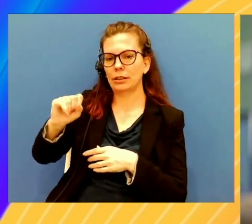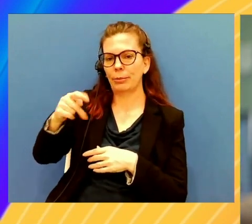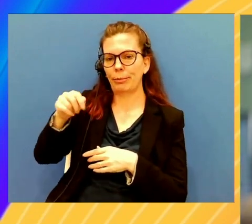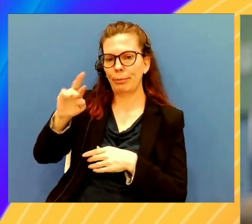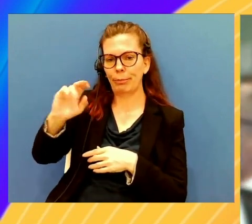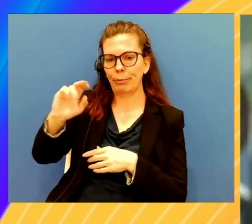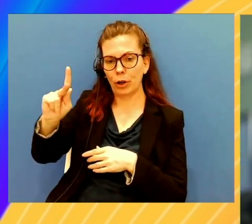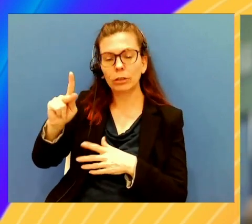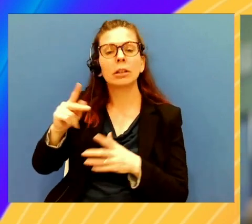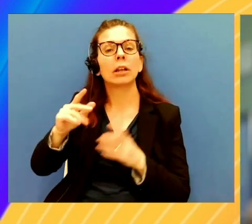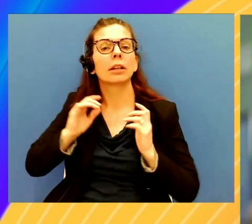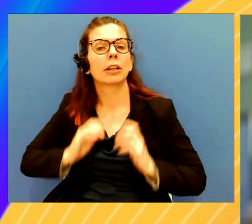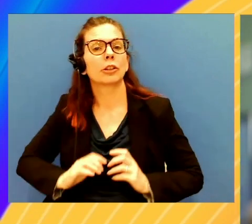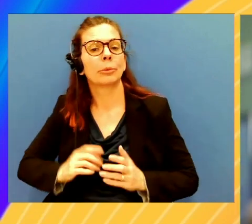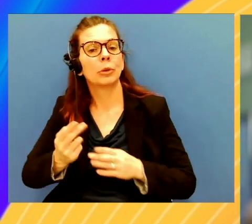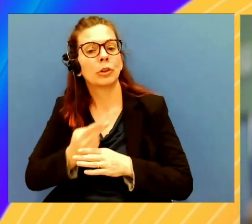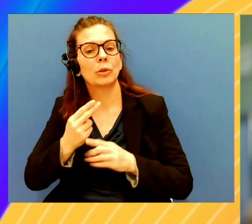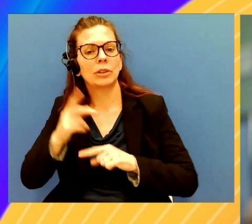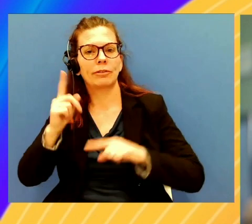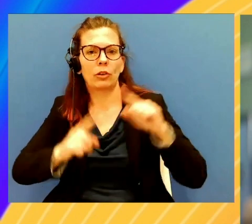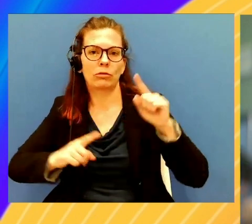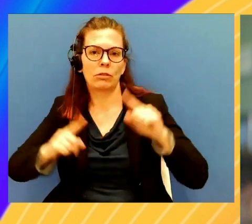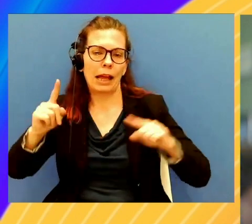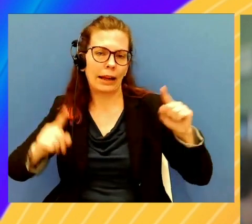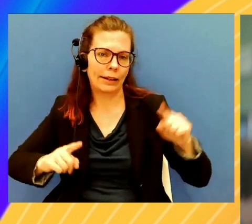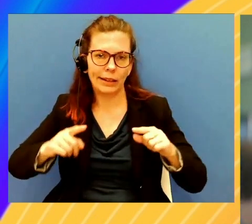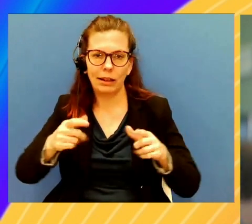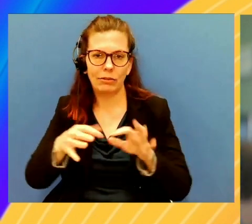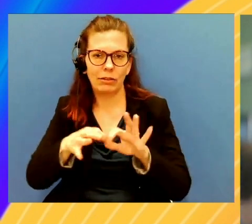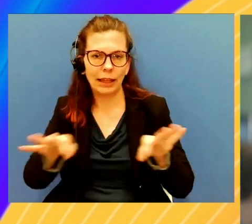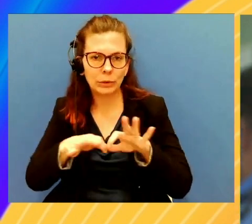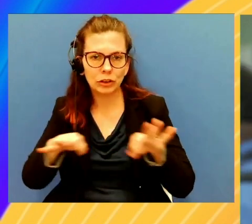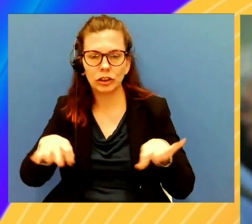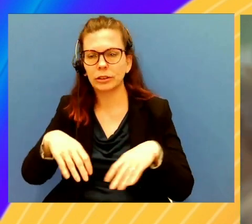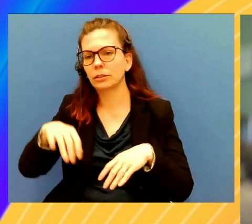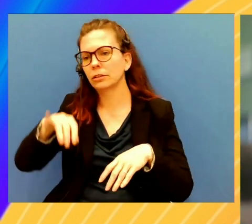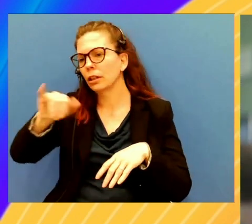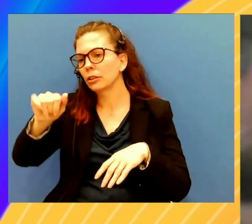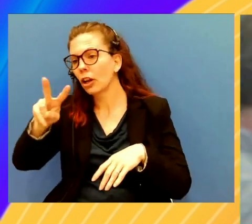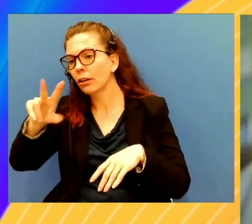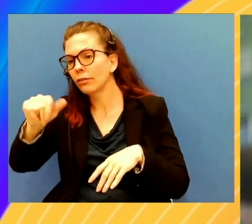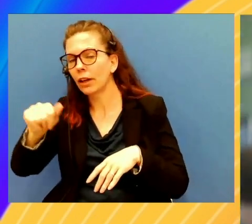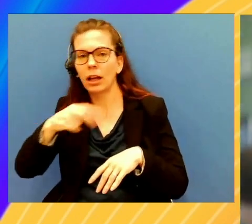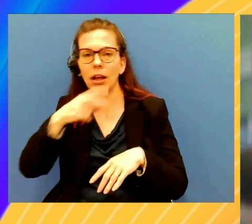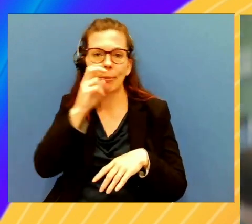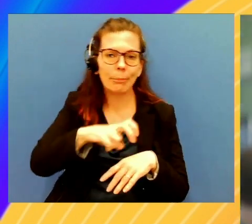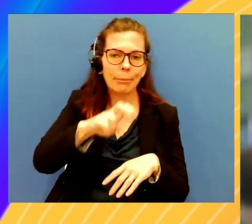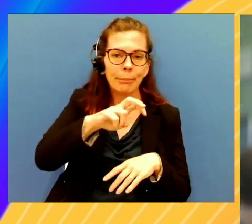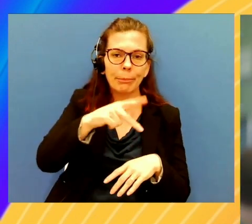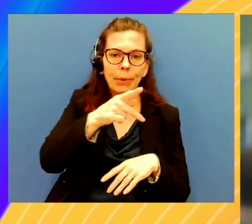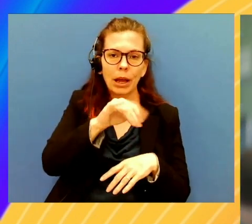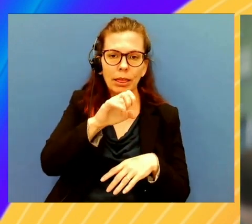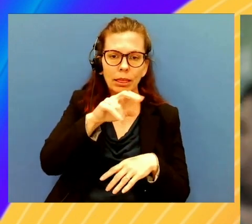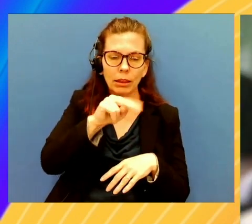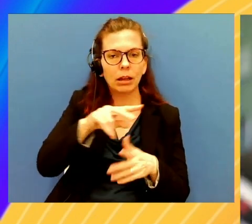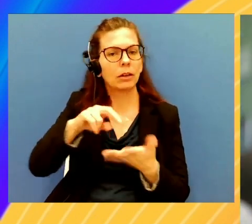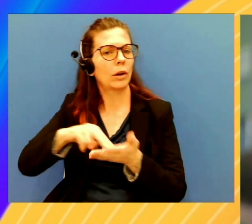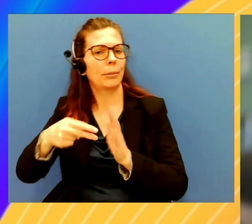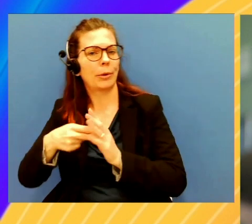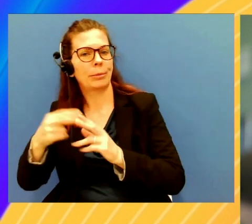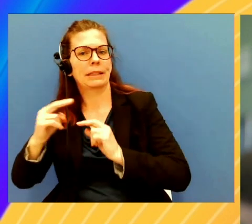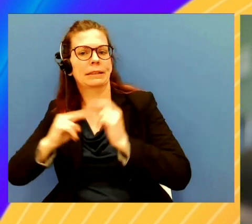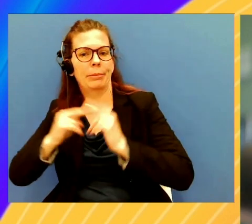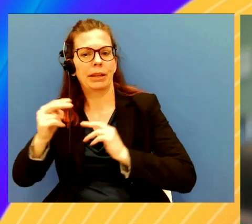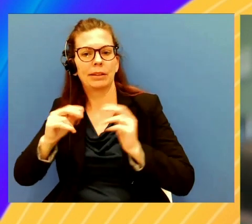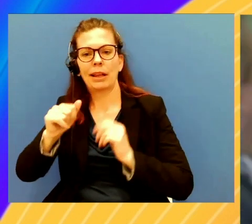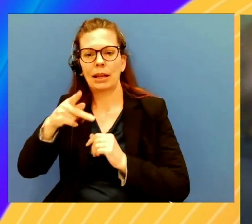use a variety of programming languages such as Java, Python, R, and even purpose-built programming languages such as Apache